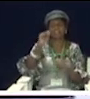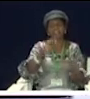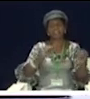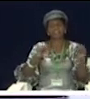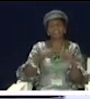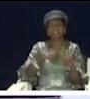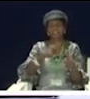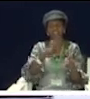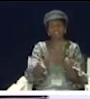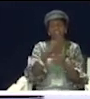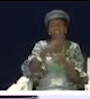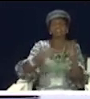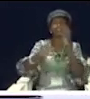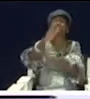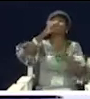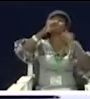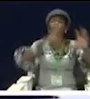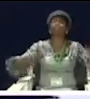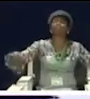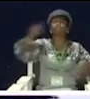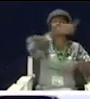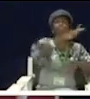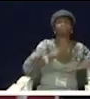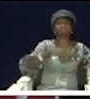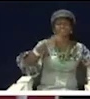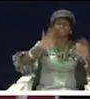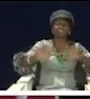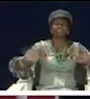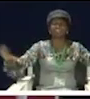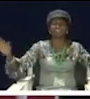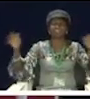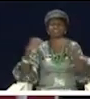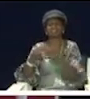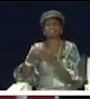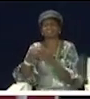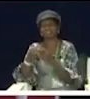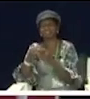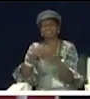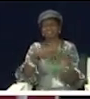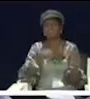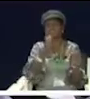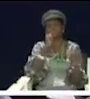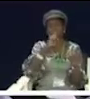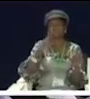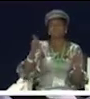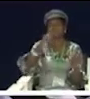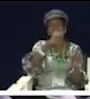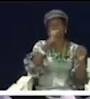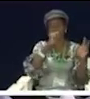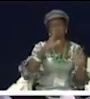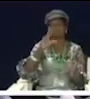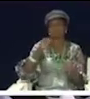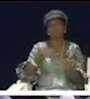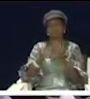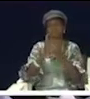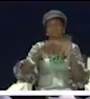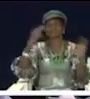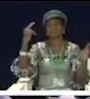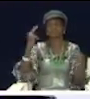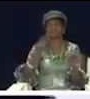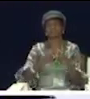And I'm just say, God bless you, my children. And I'm sure you'll be blessed.